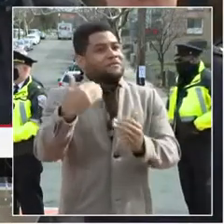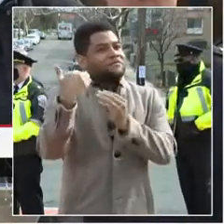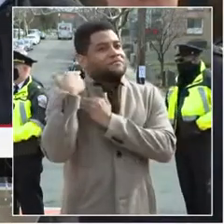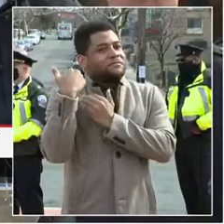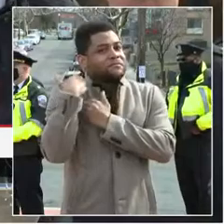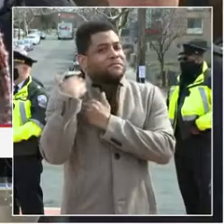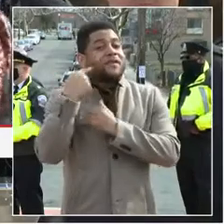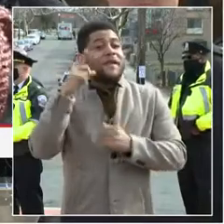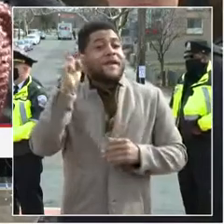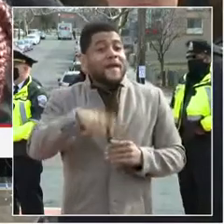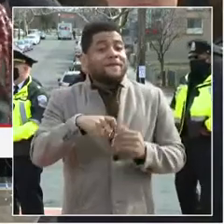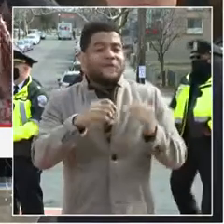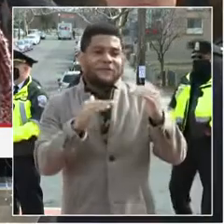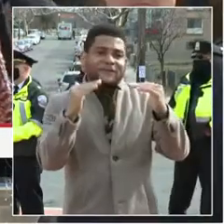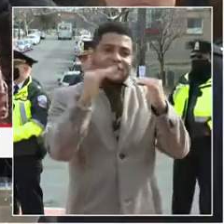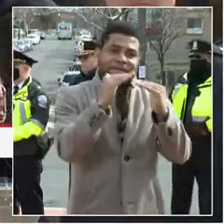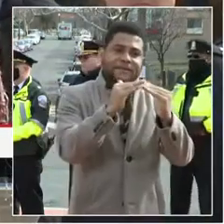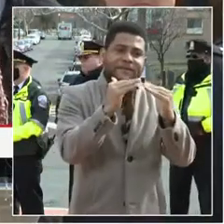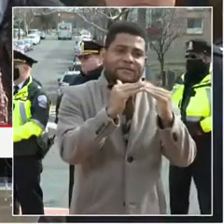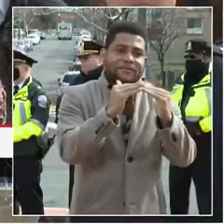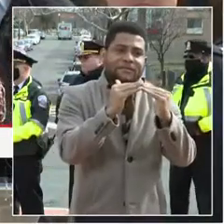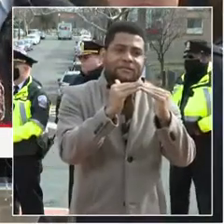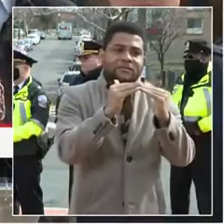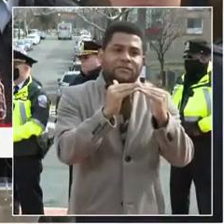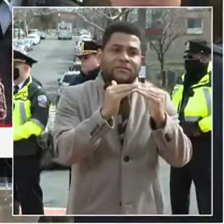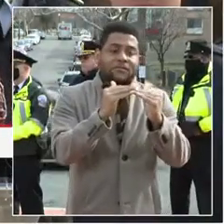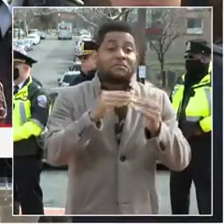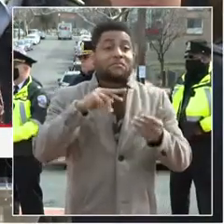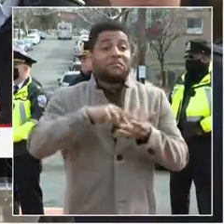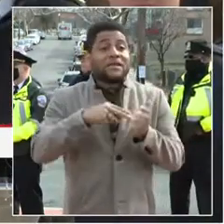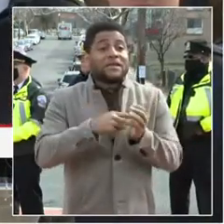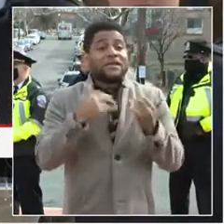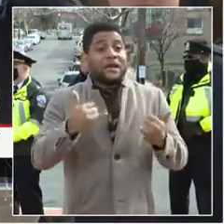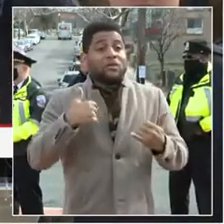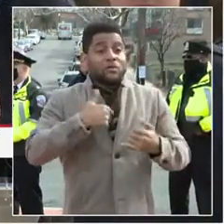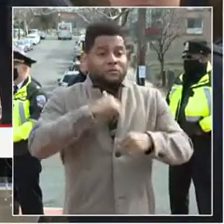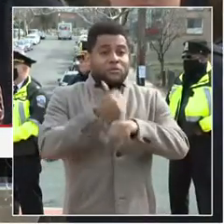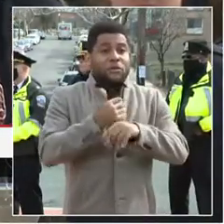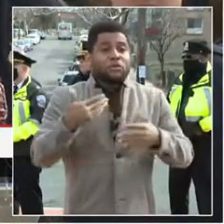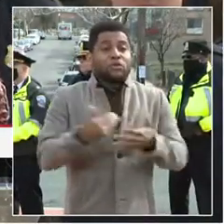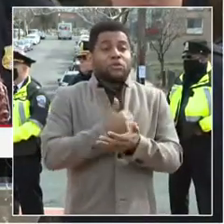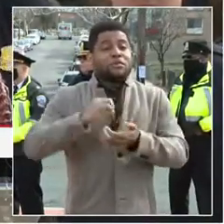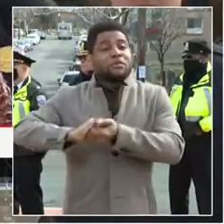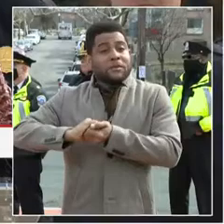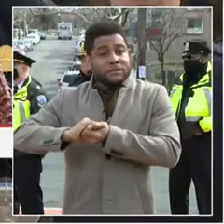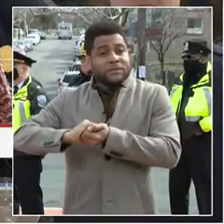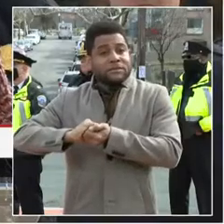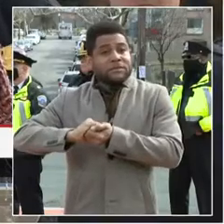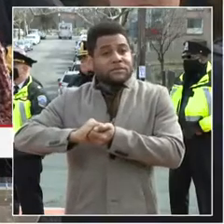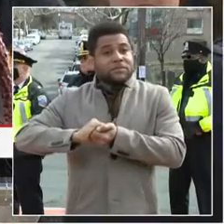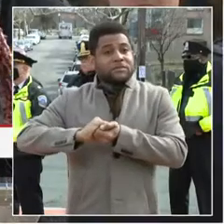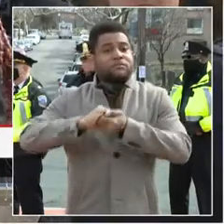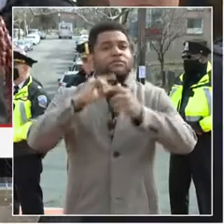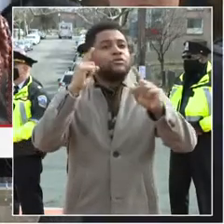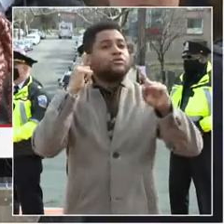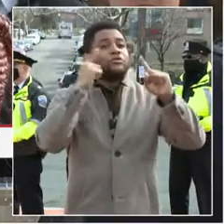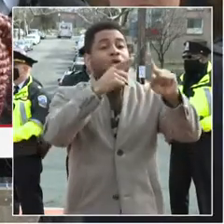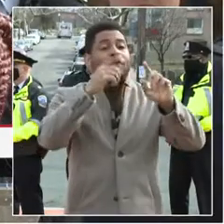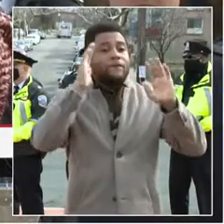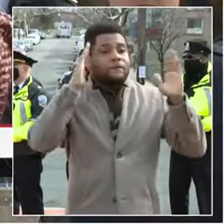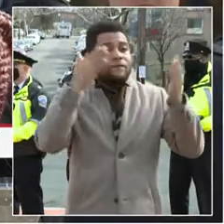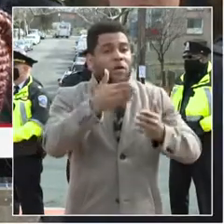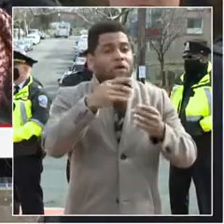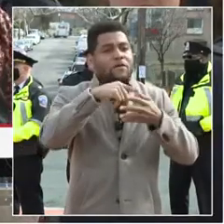So today we're announcing a new partnership that is going to specifically focus on 4